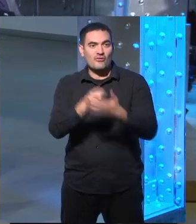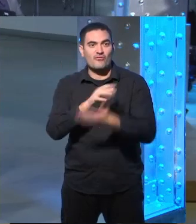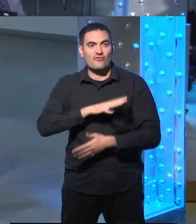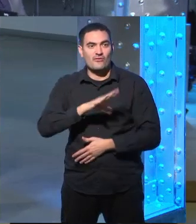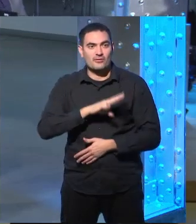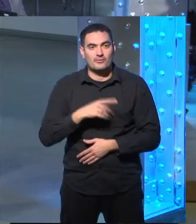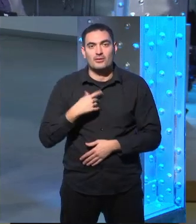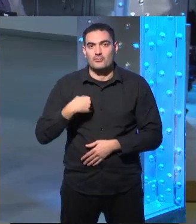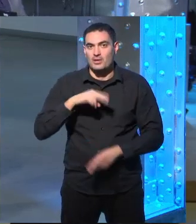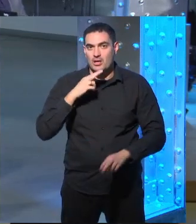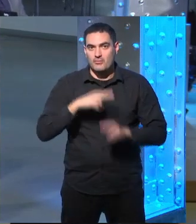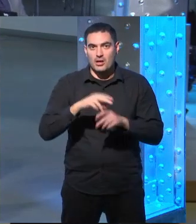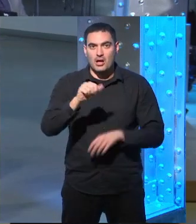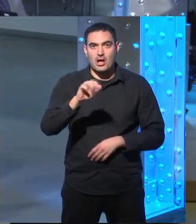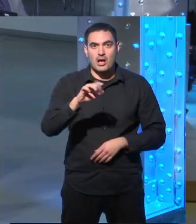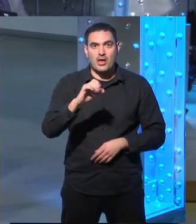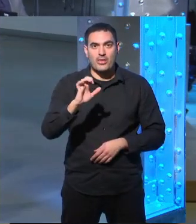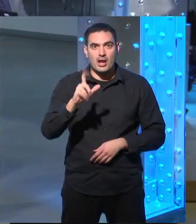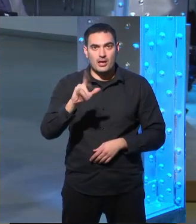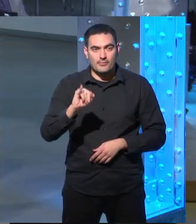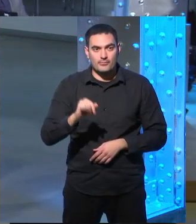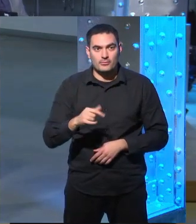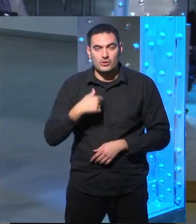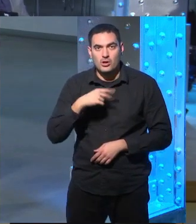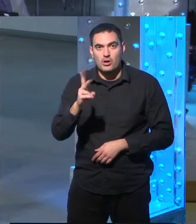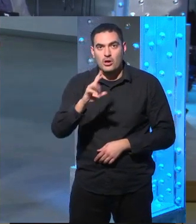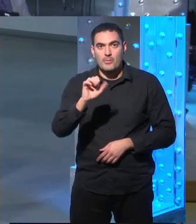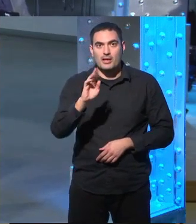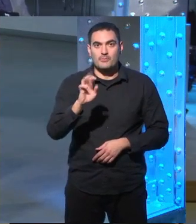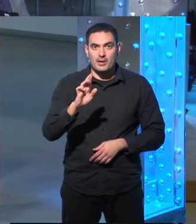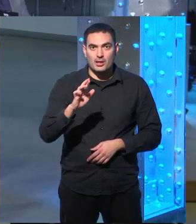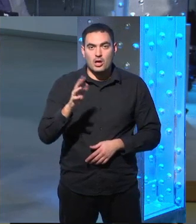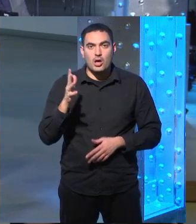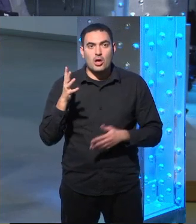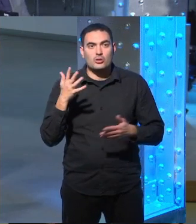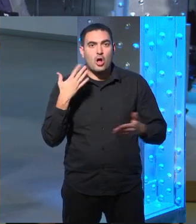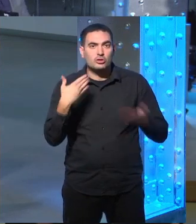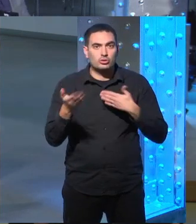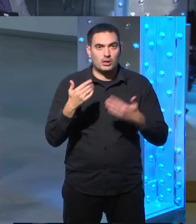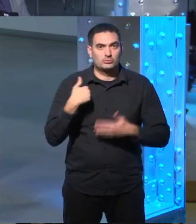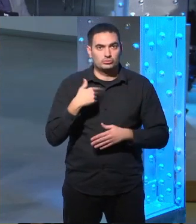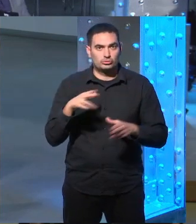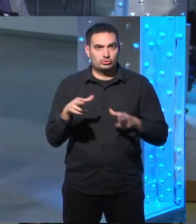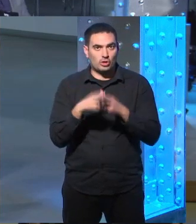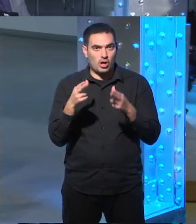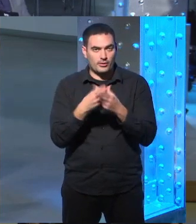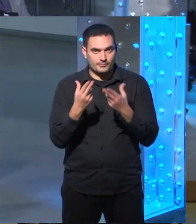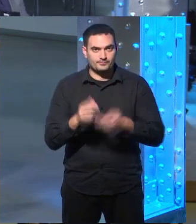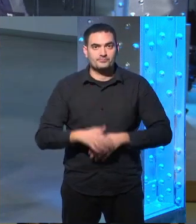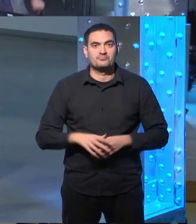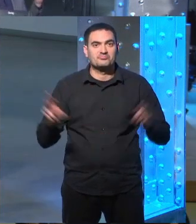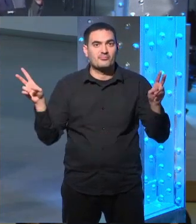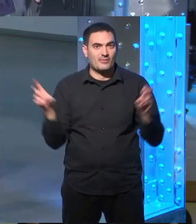attitudes? My name is Araceli Cabezon. I'm a partner in the consulting firm, in a consulting